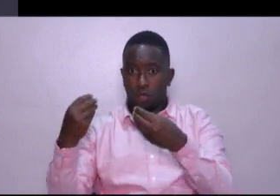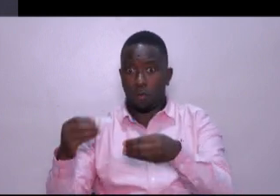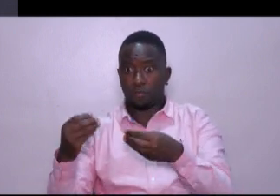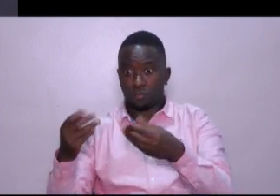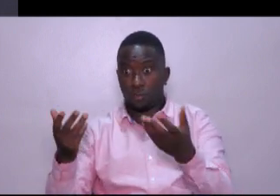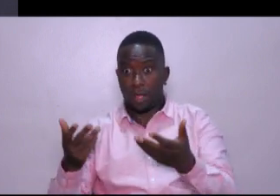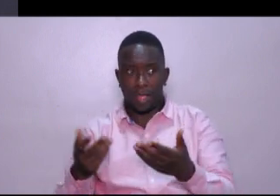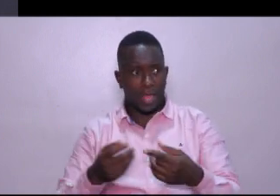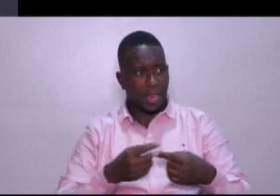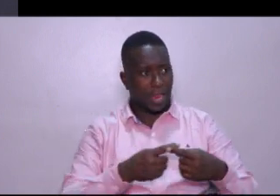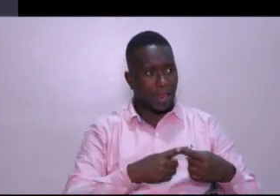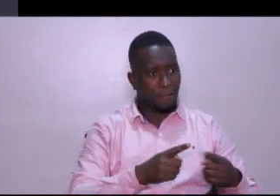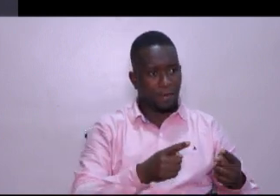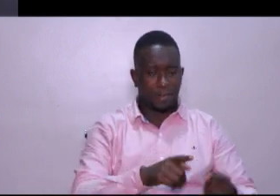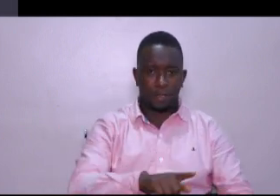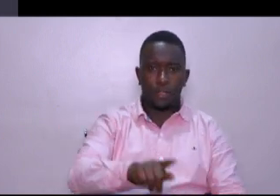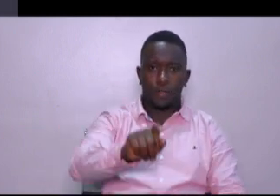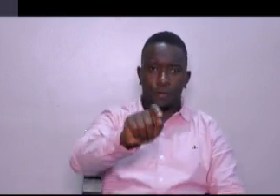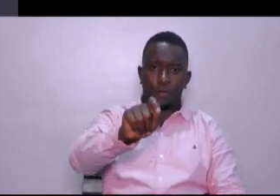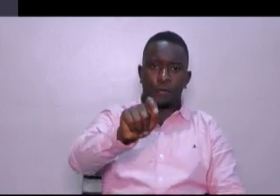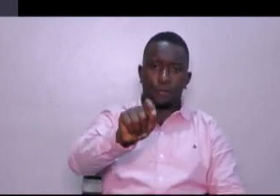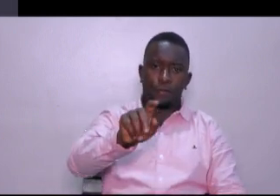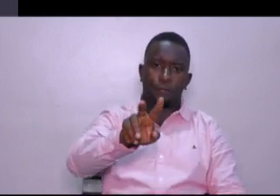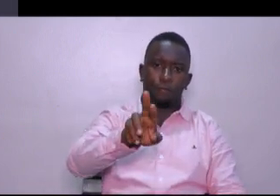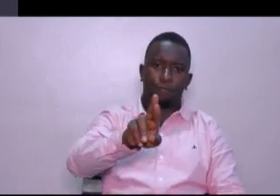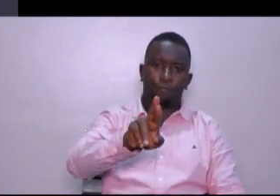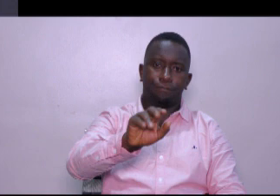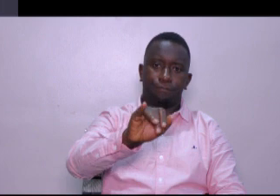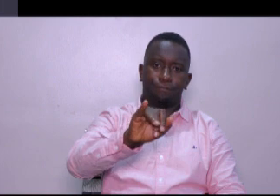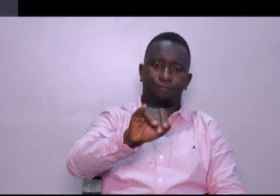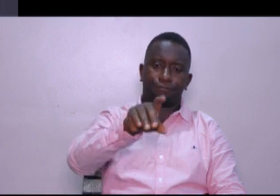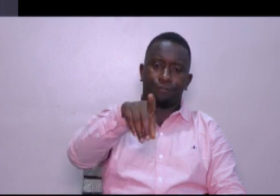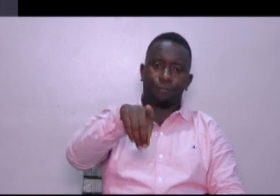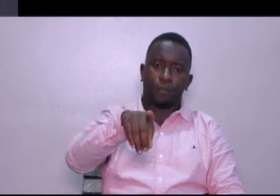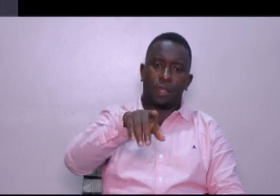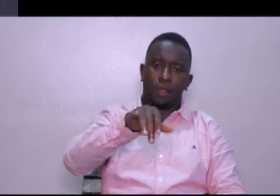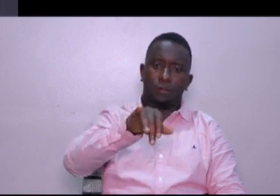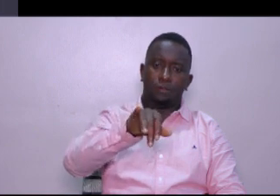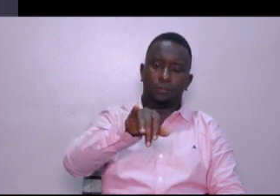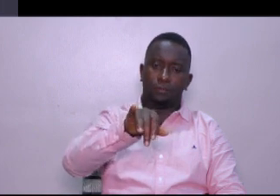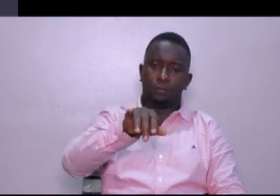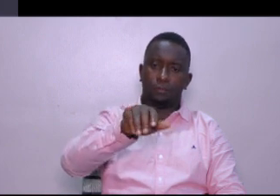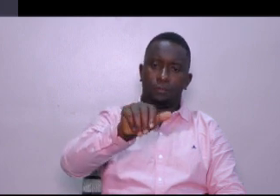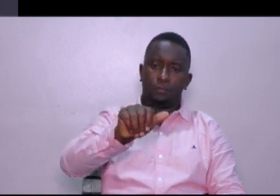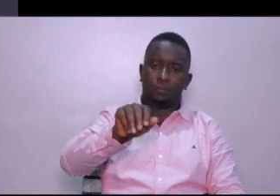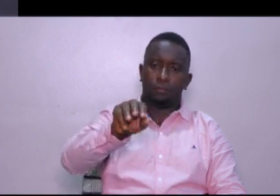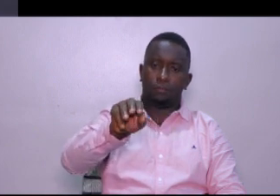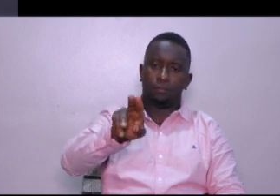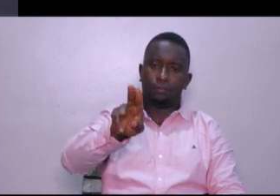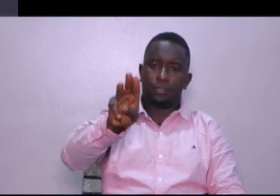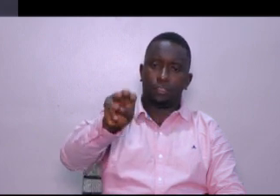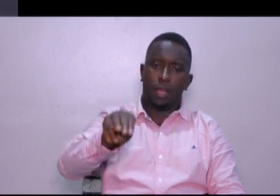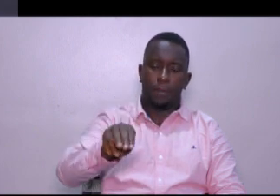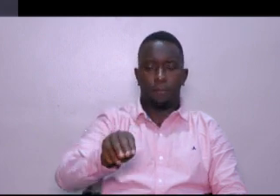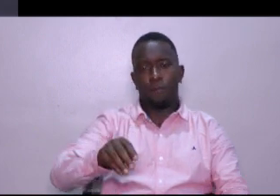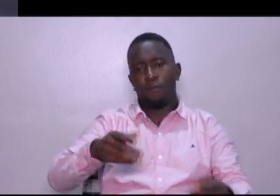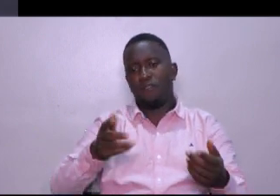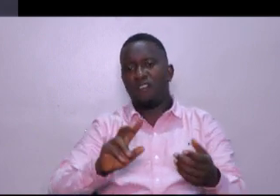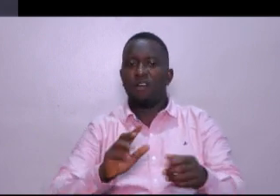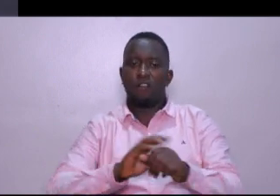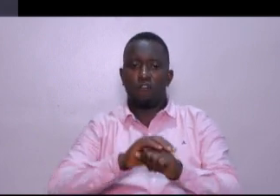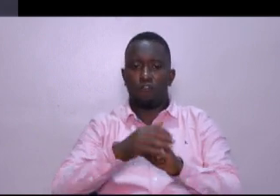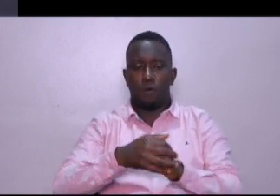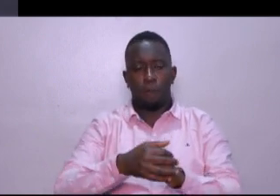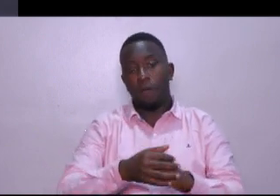a trapezium form. But at the end, we got a wheelbarrow shape. I think is in something like a